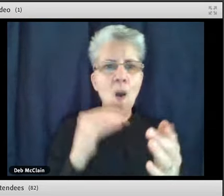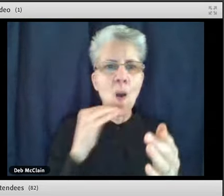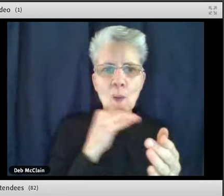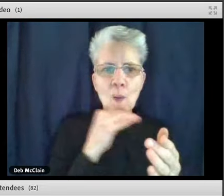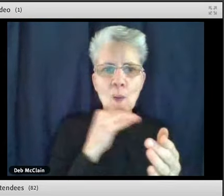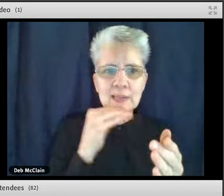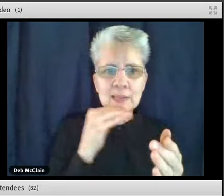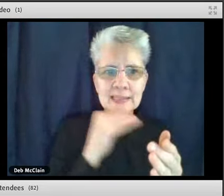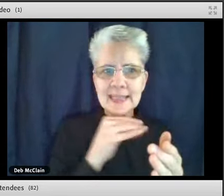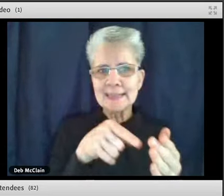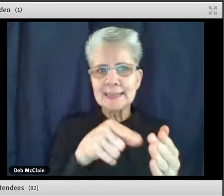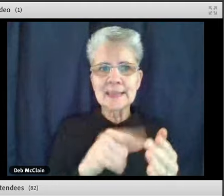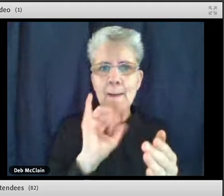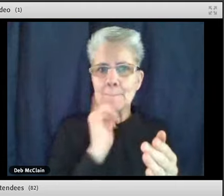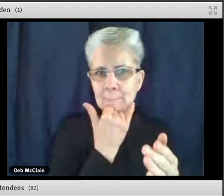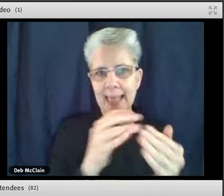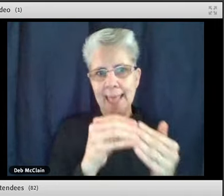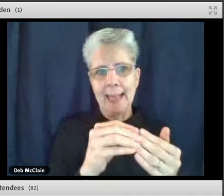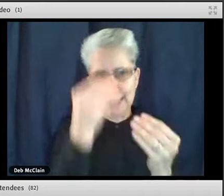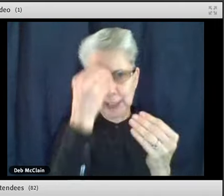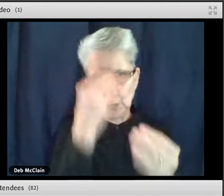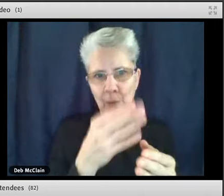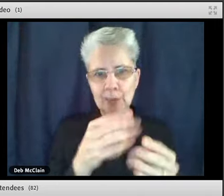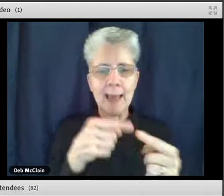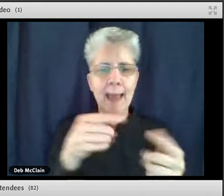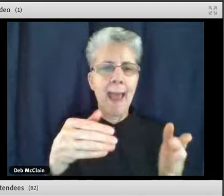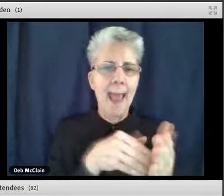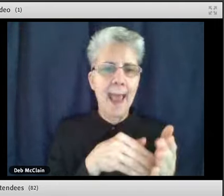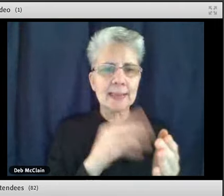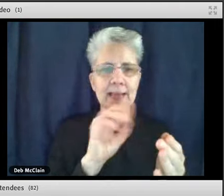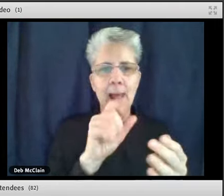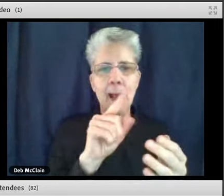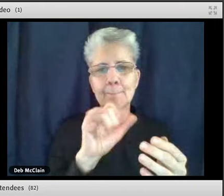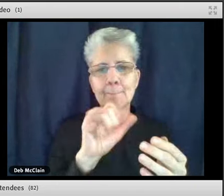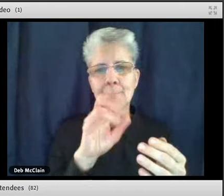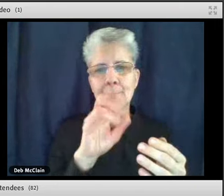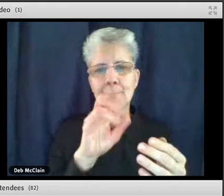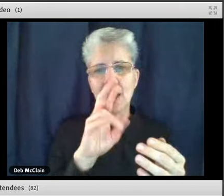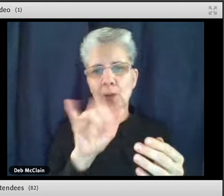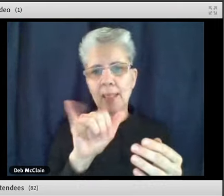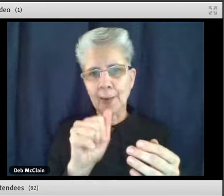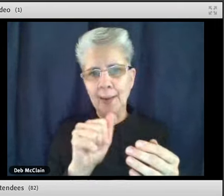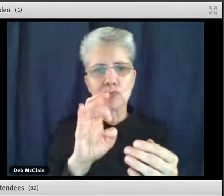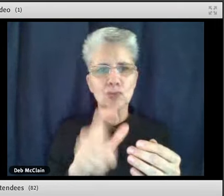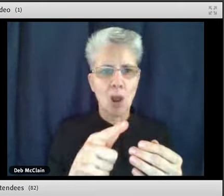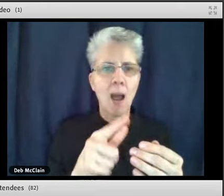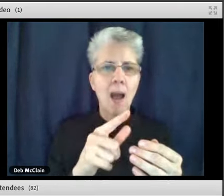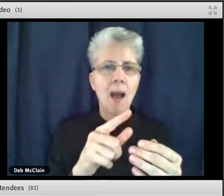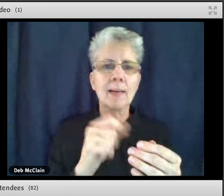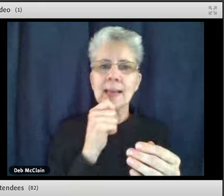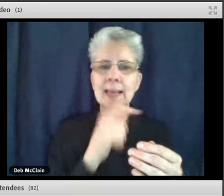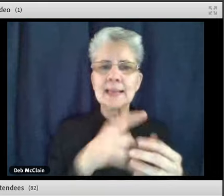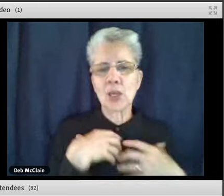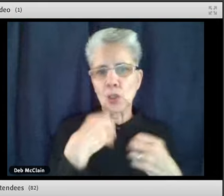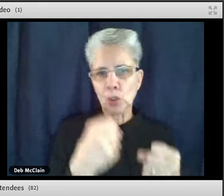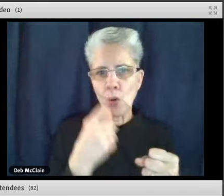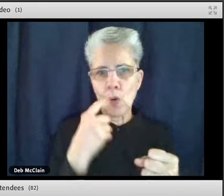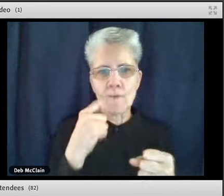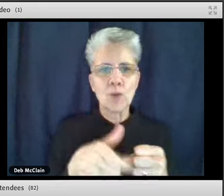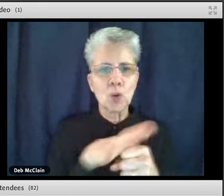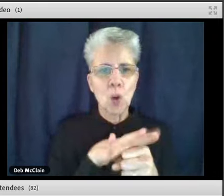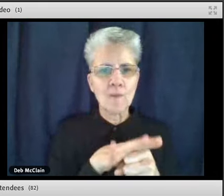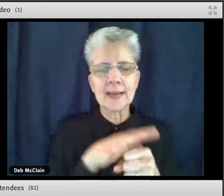might actually work. No, it doesn't work. Has anybody else heard this on the news about, gargling? Now, if your throat's sore, it's definitely going to